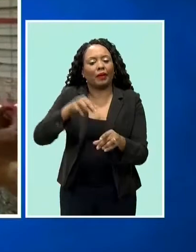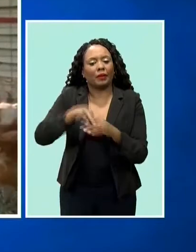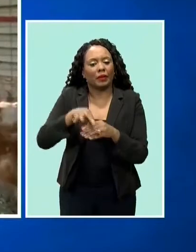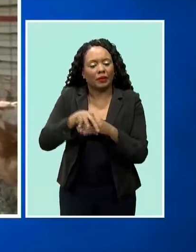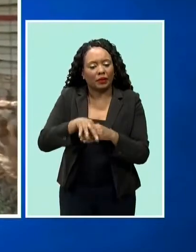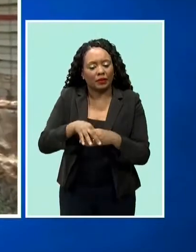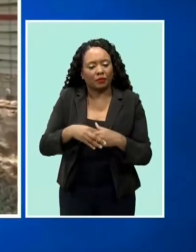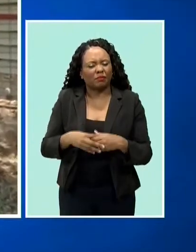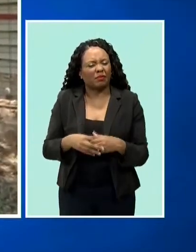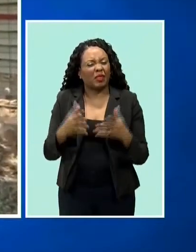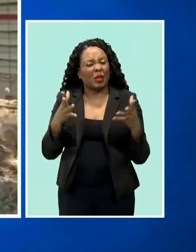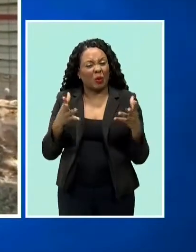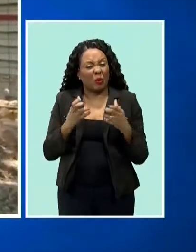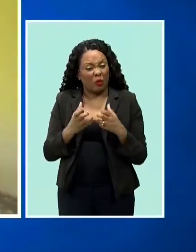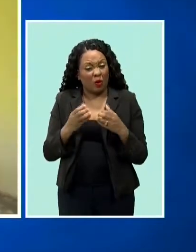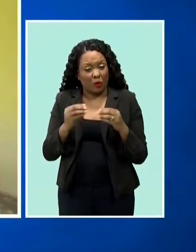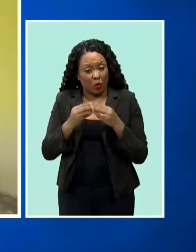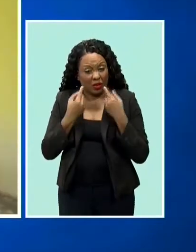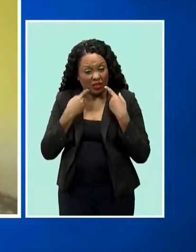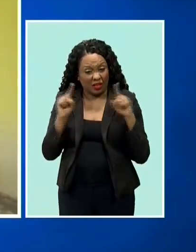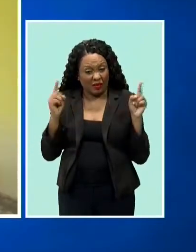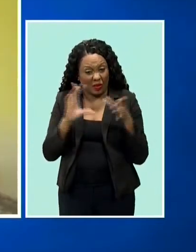on success stories like his.